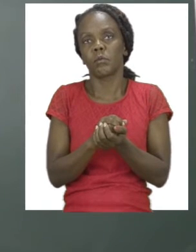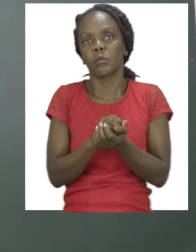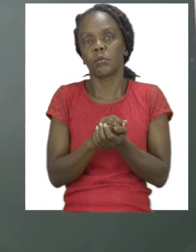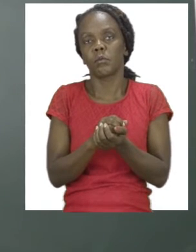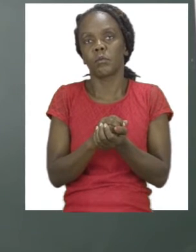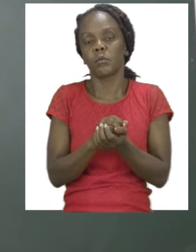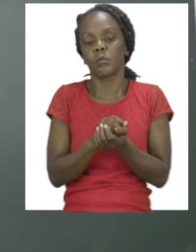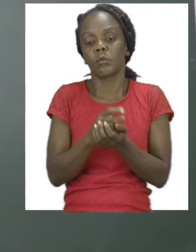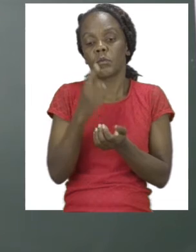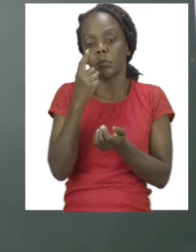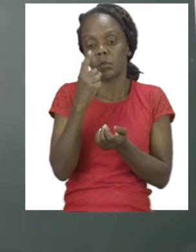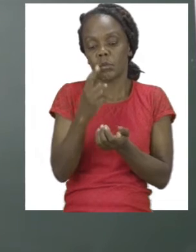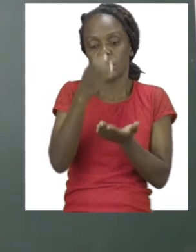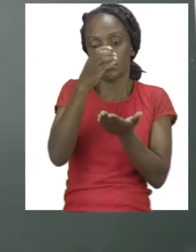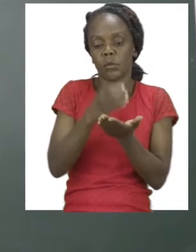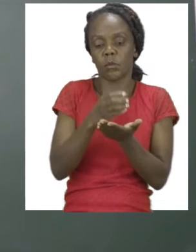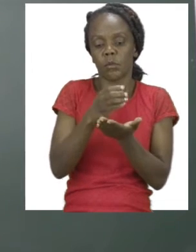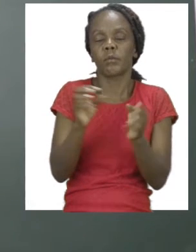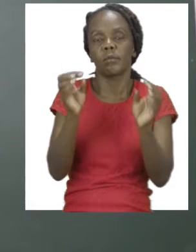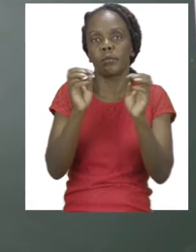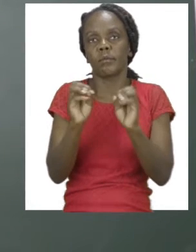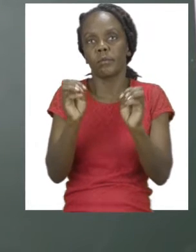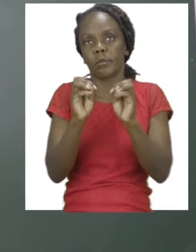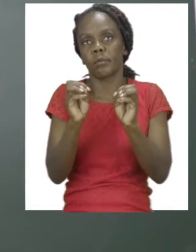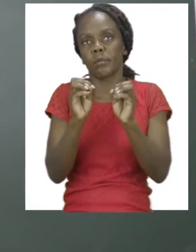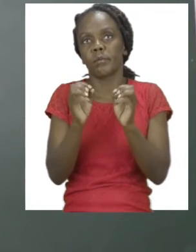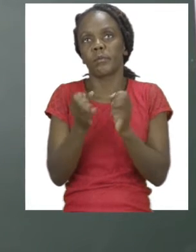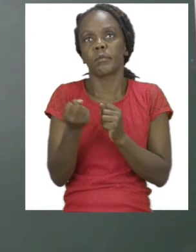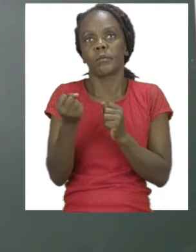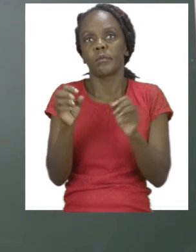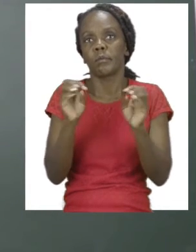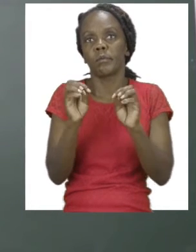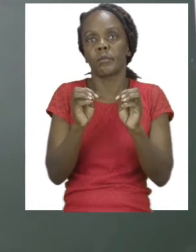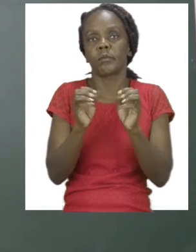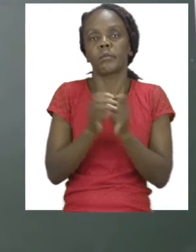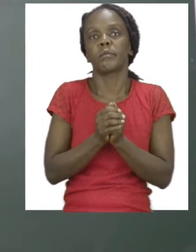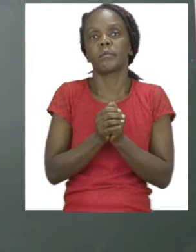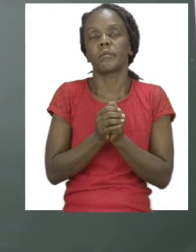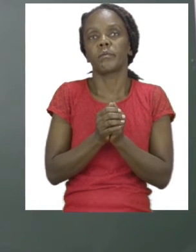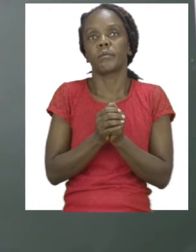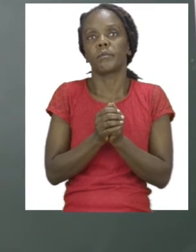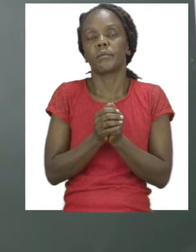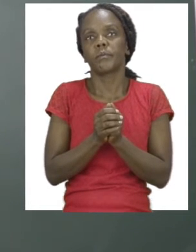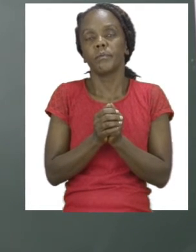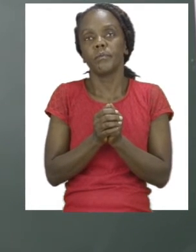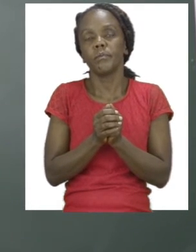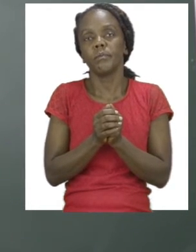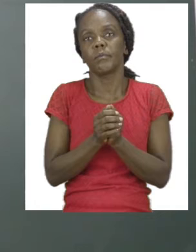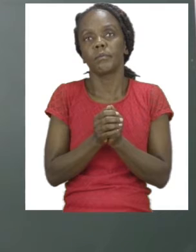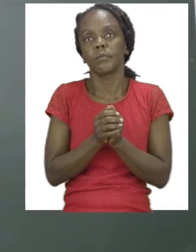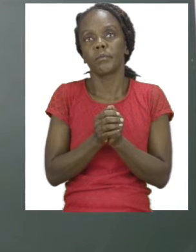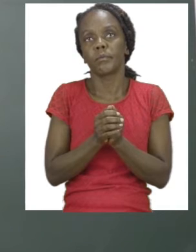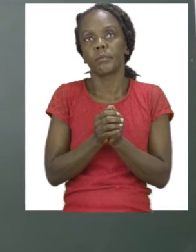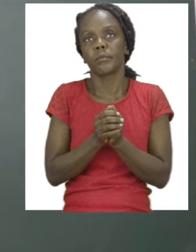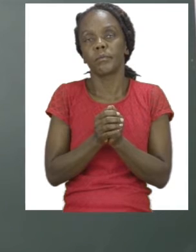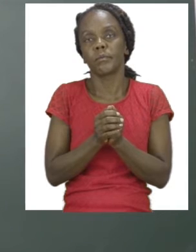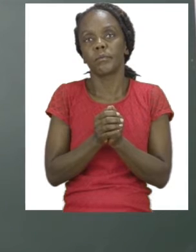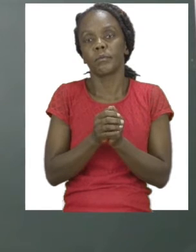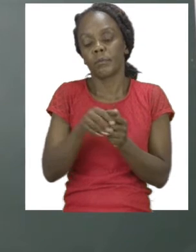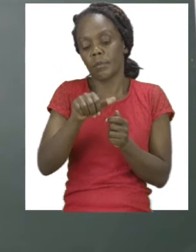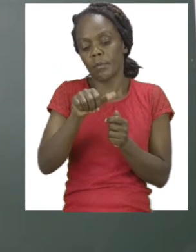nothing inside. If I turn it upside down, then no liquid will come out of the